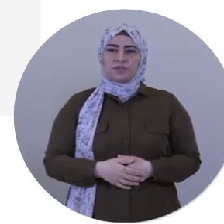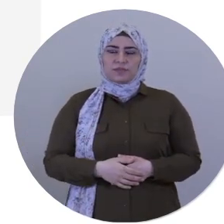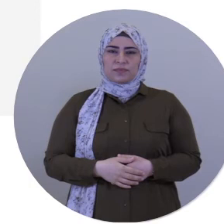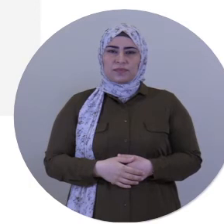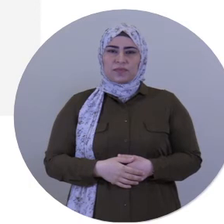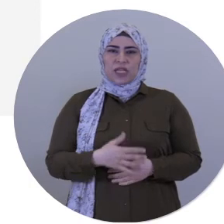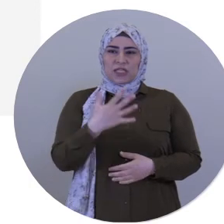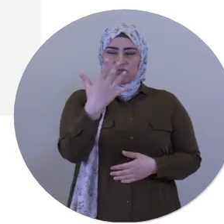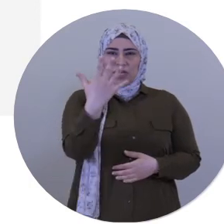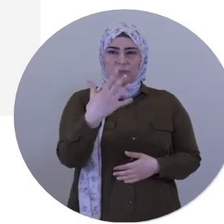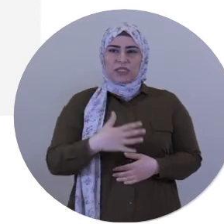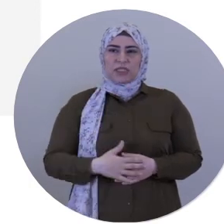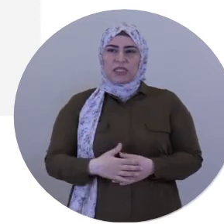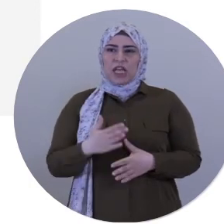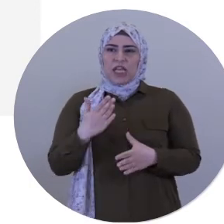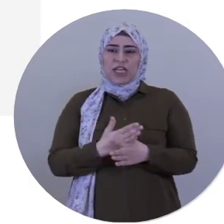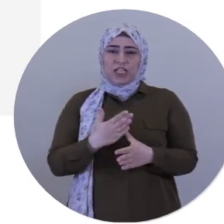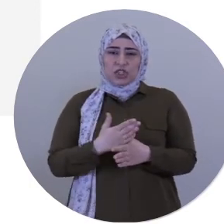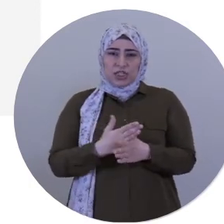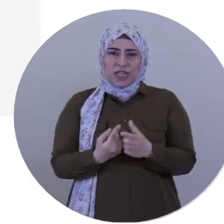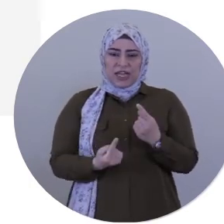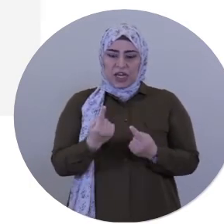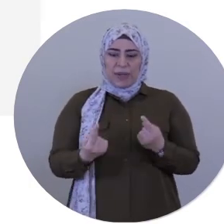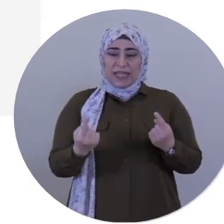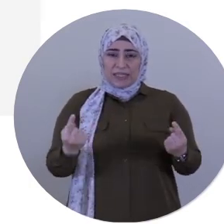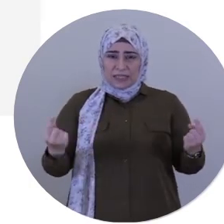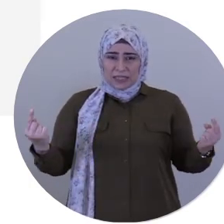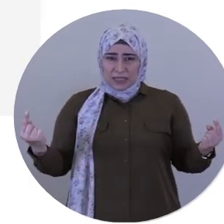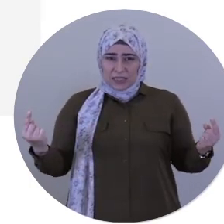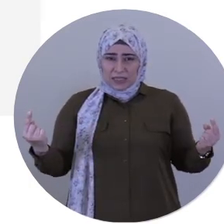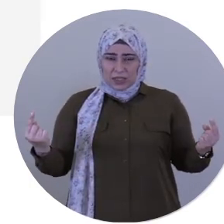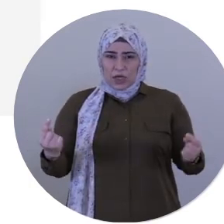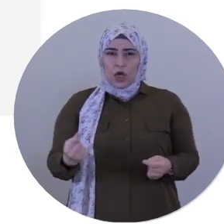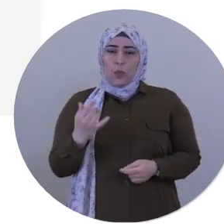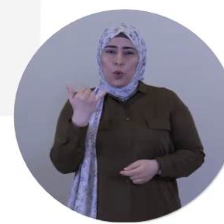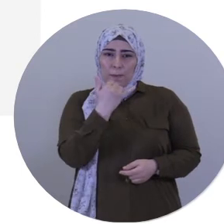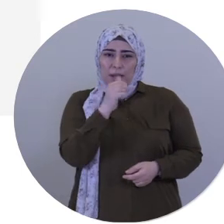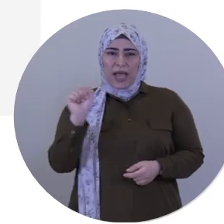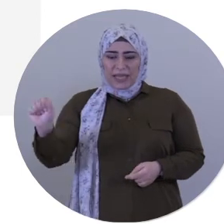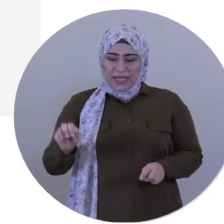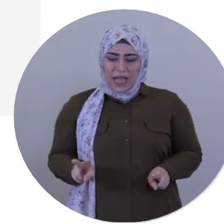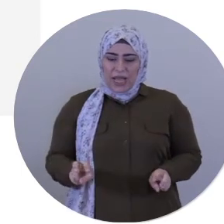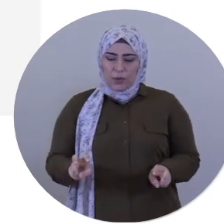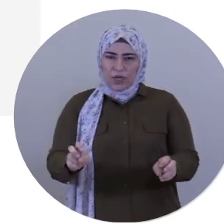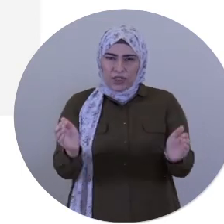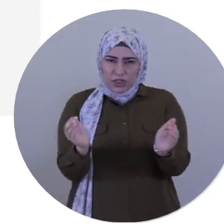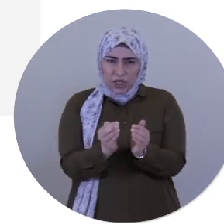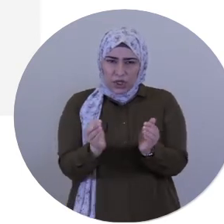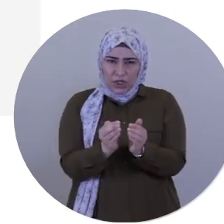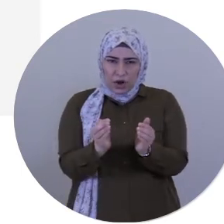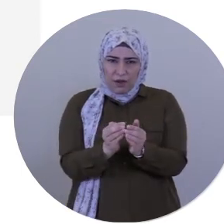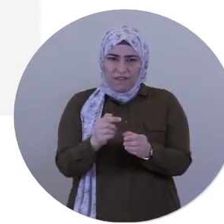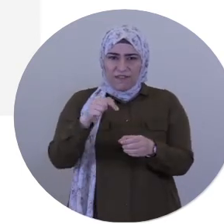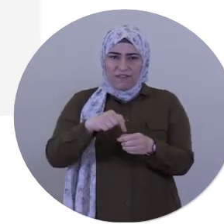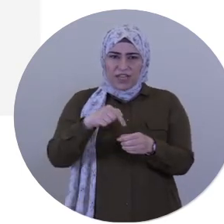Why are food plants important for smaller desert animals? You can find this in the